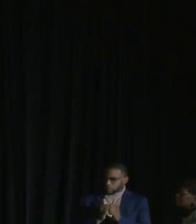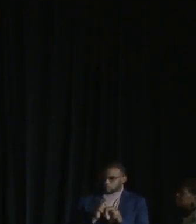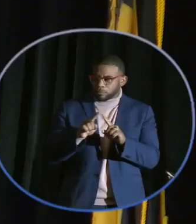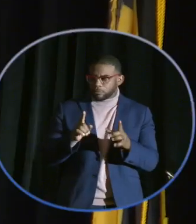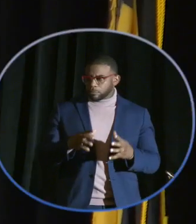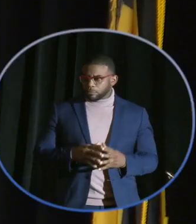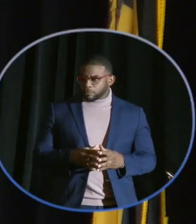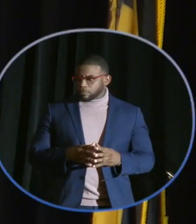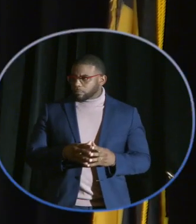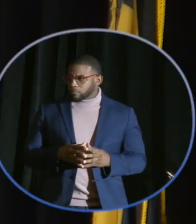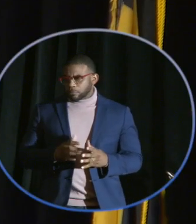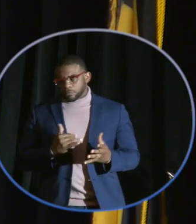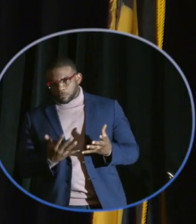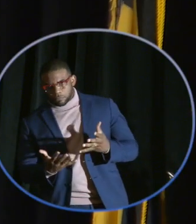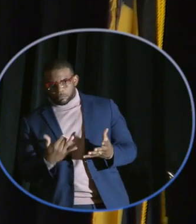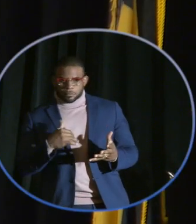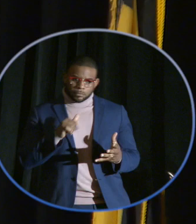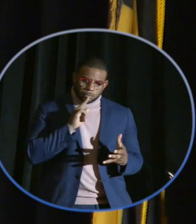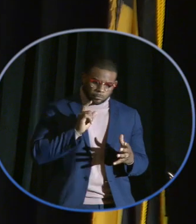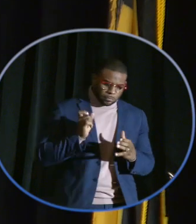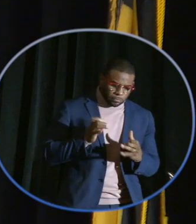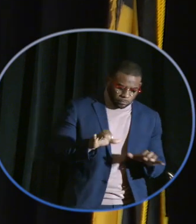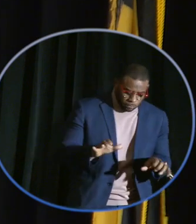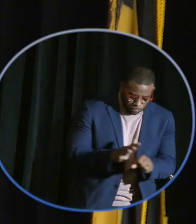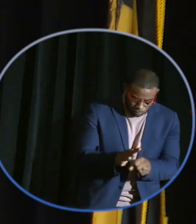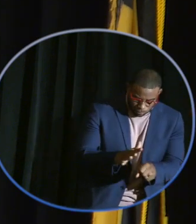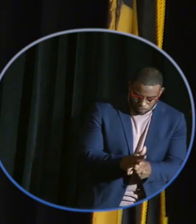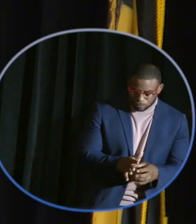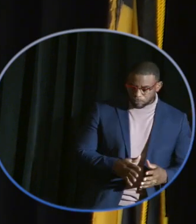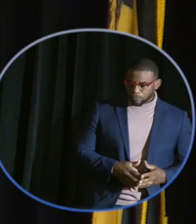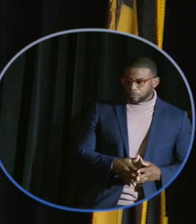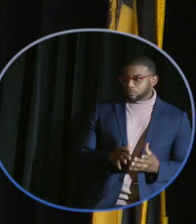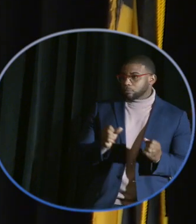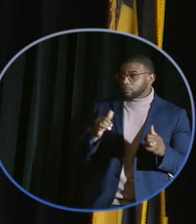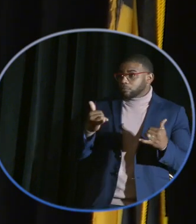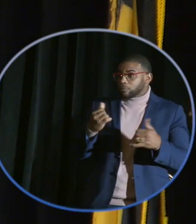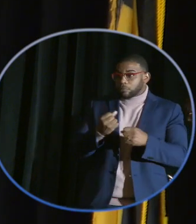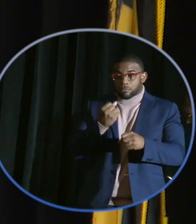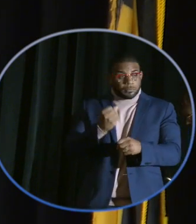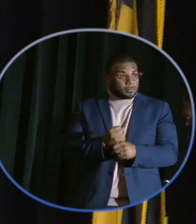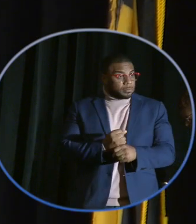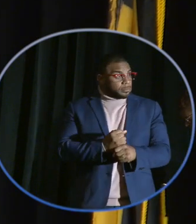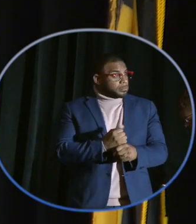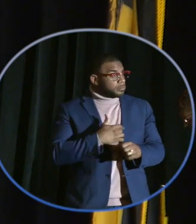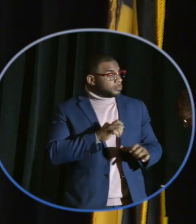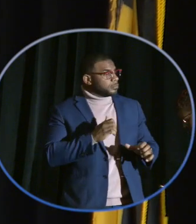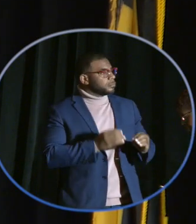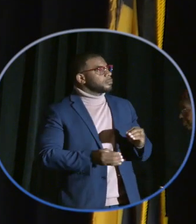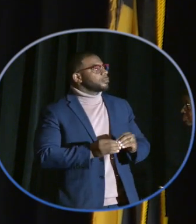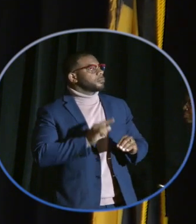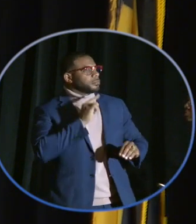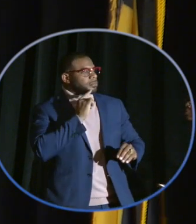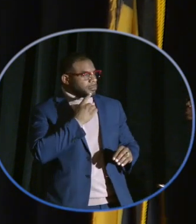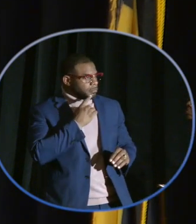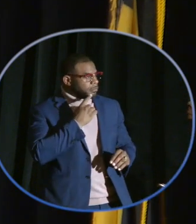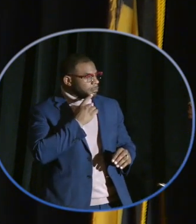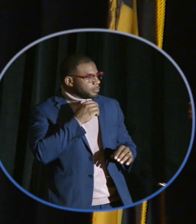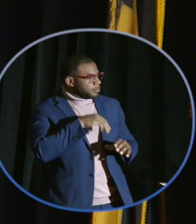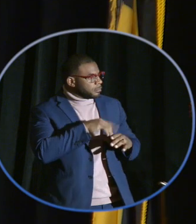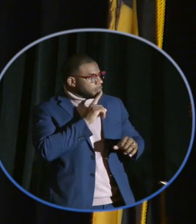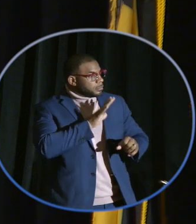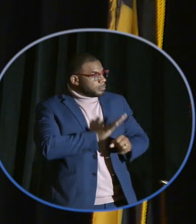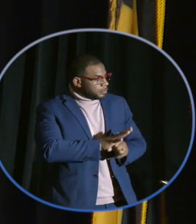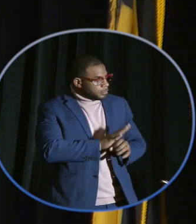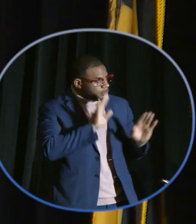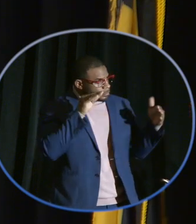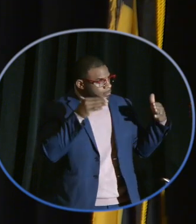but we agreed we didn't do enough. And so this year, we've been much more intentional and